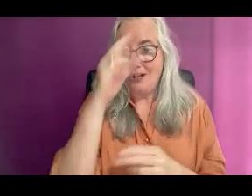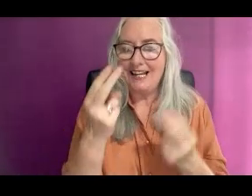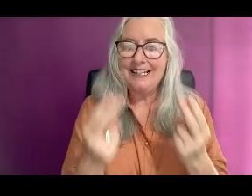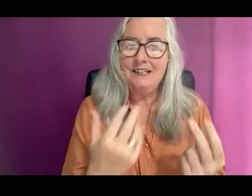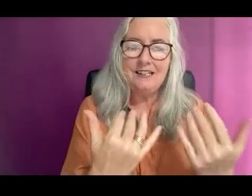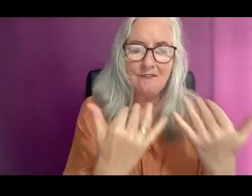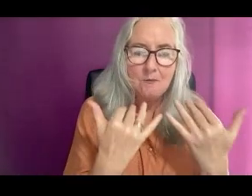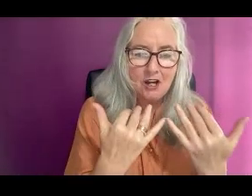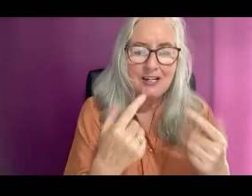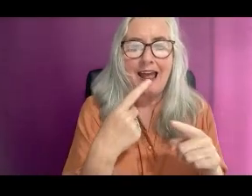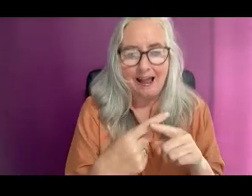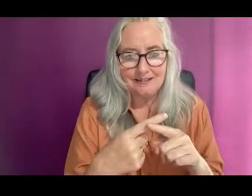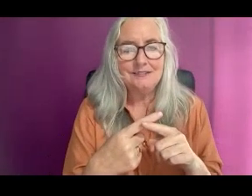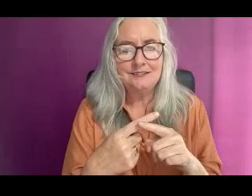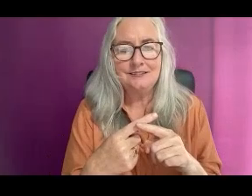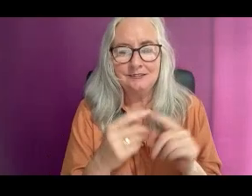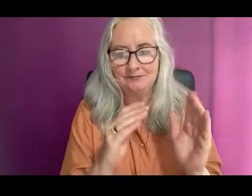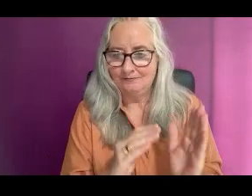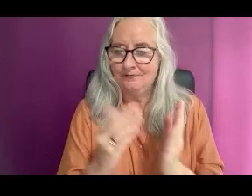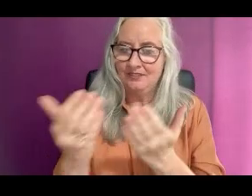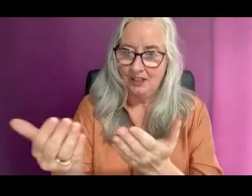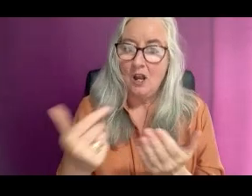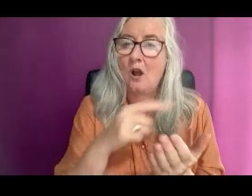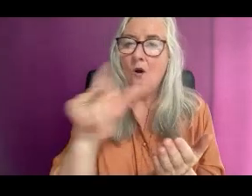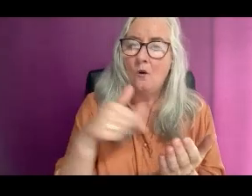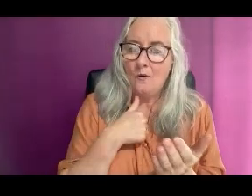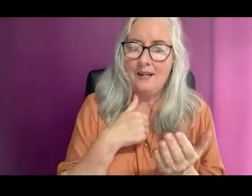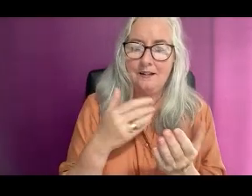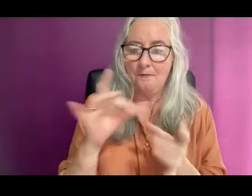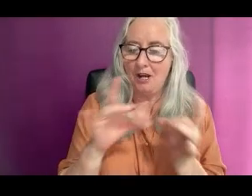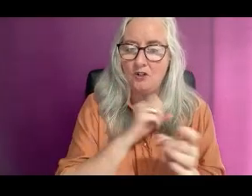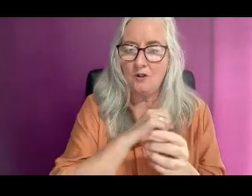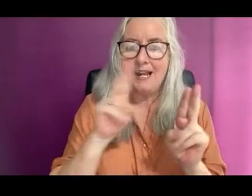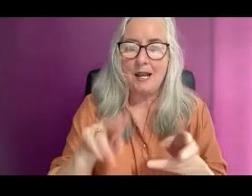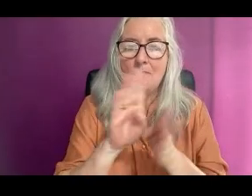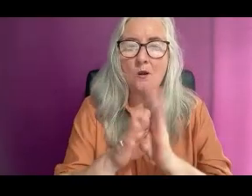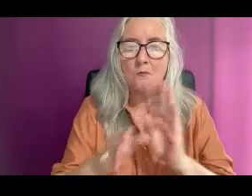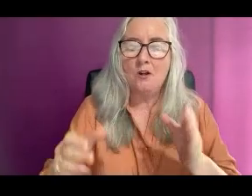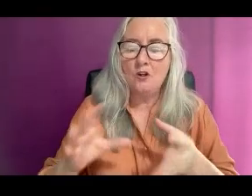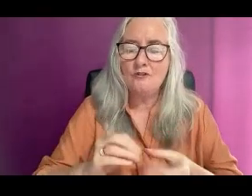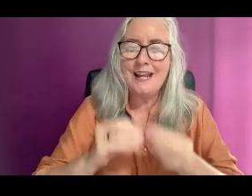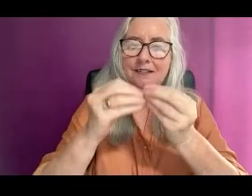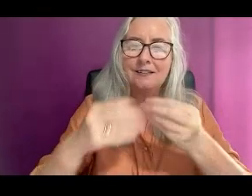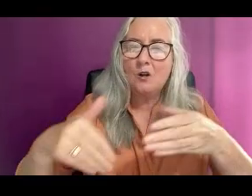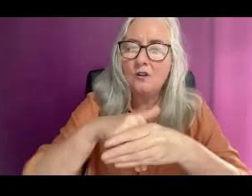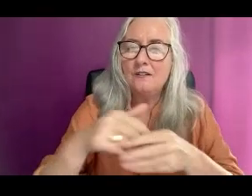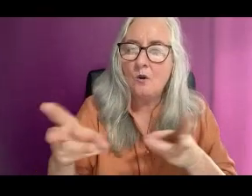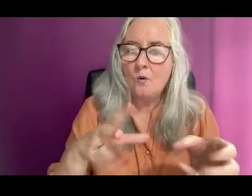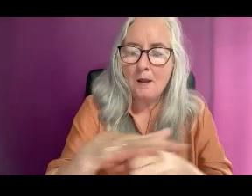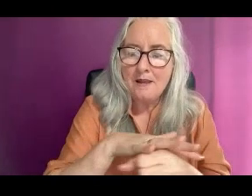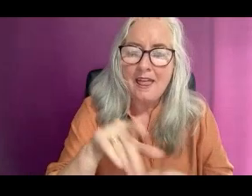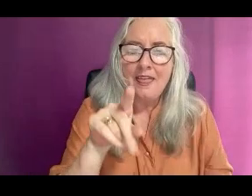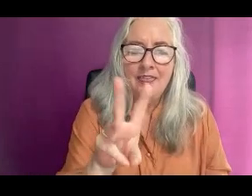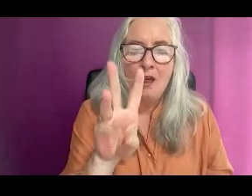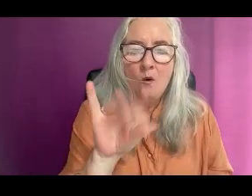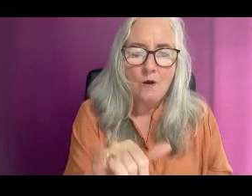to equip ourselves, with all the skills needed to create inclusive workplaces. So this is why we provide